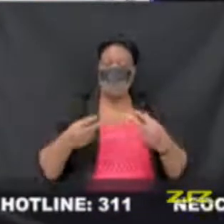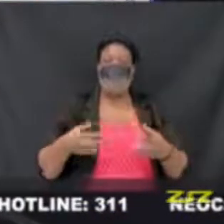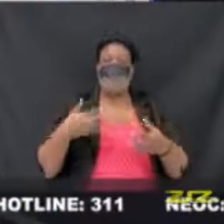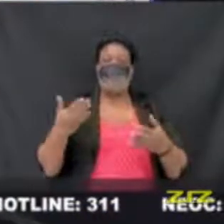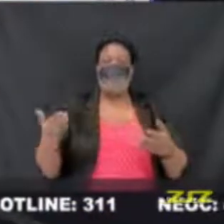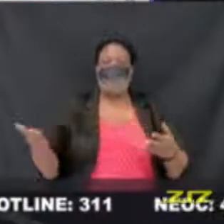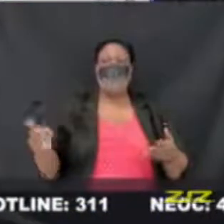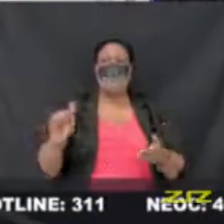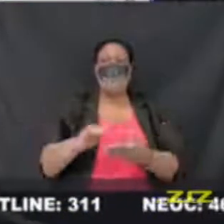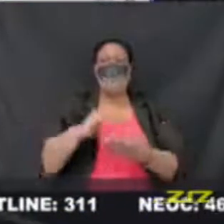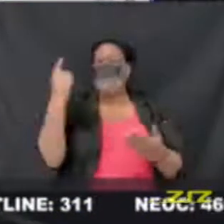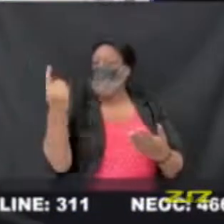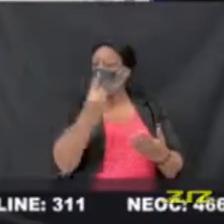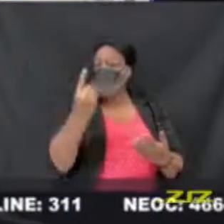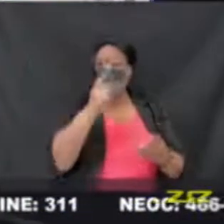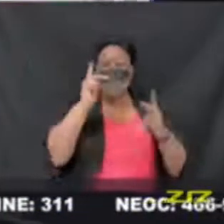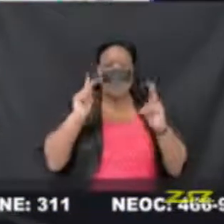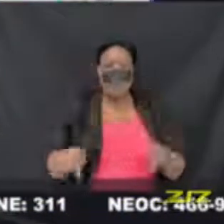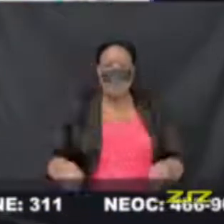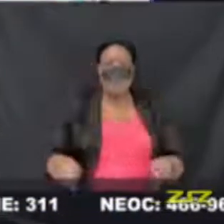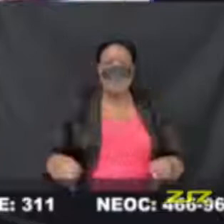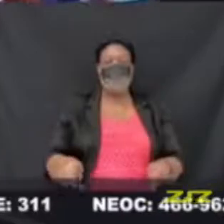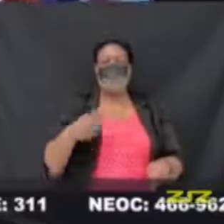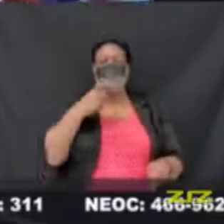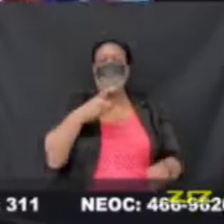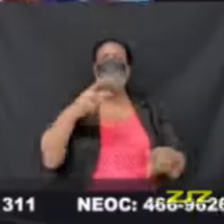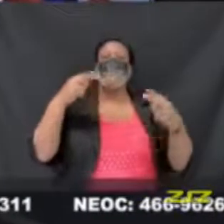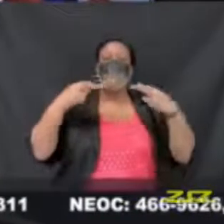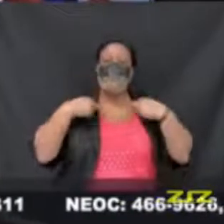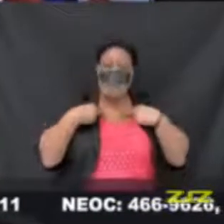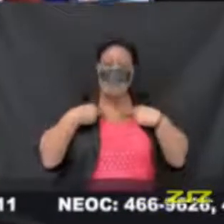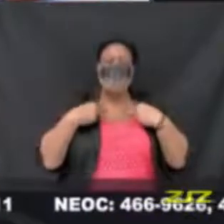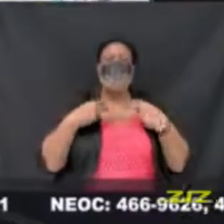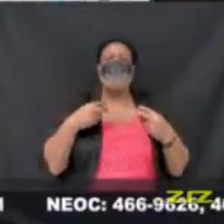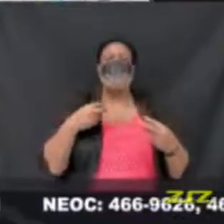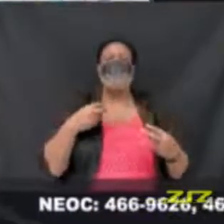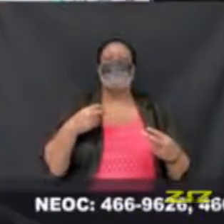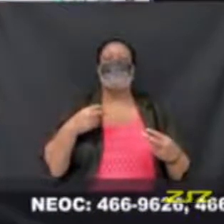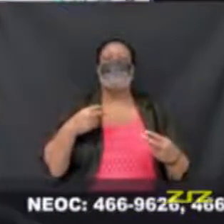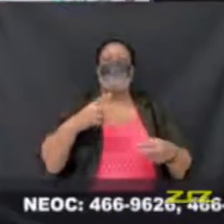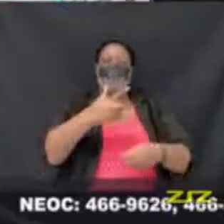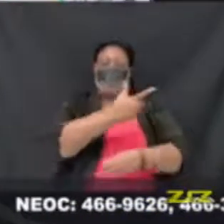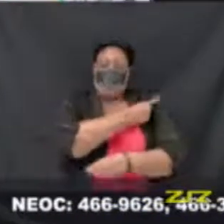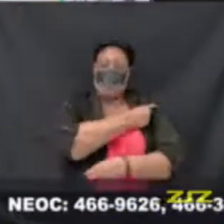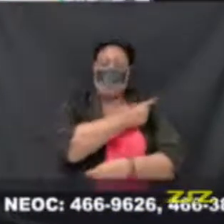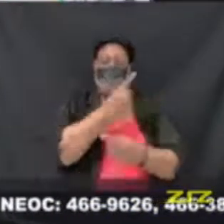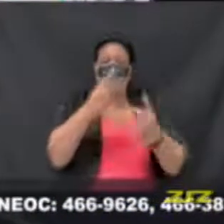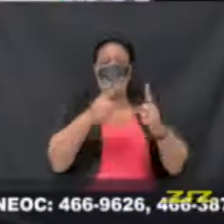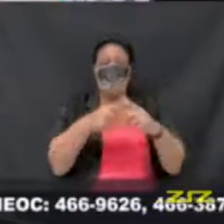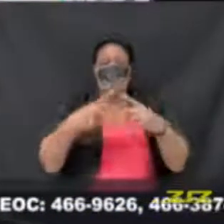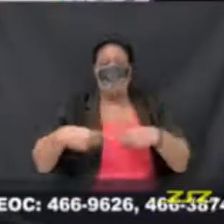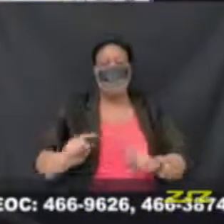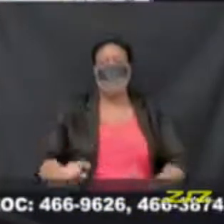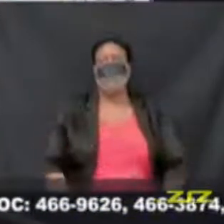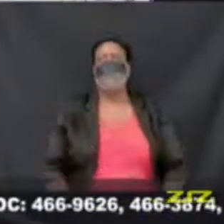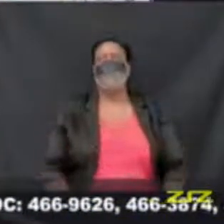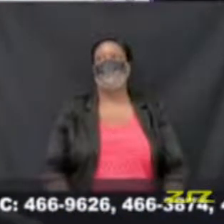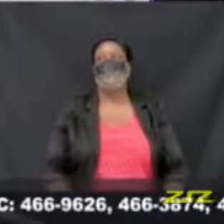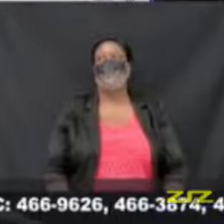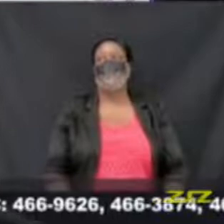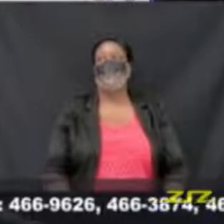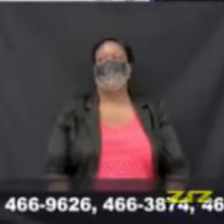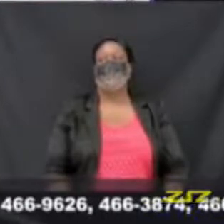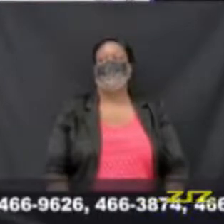events. And there is a bubble that is created at Port Zante. And so to avoid the interaction